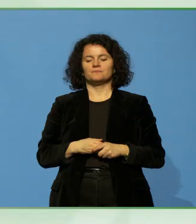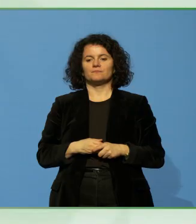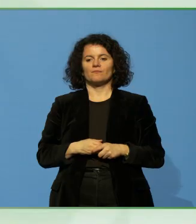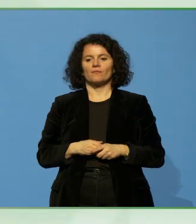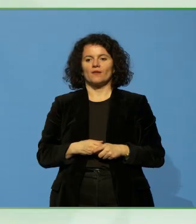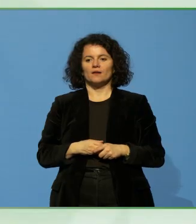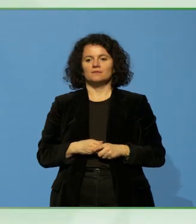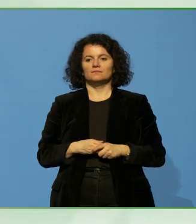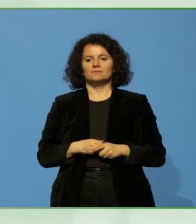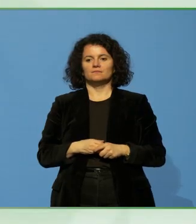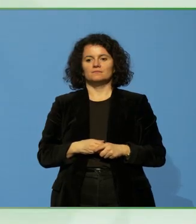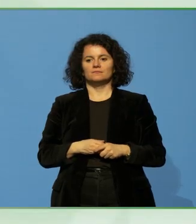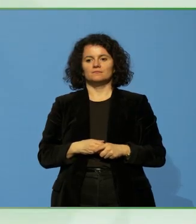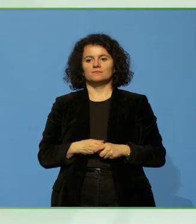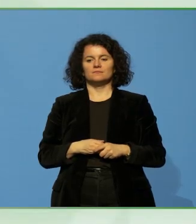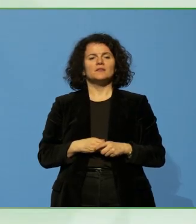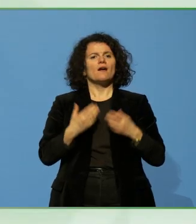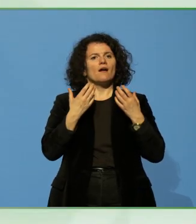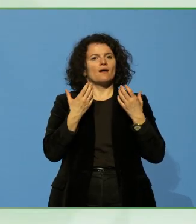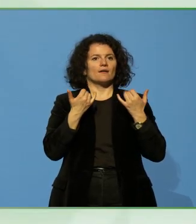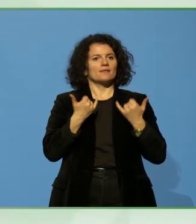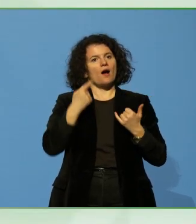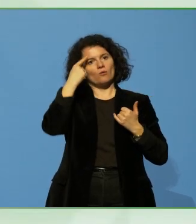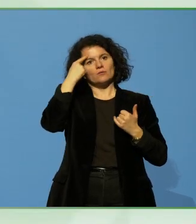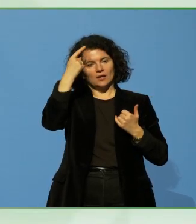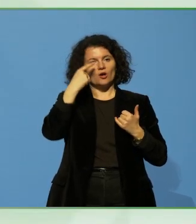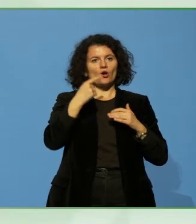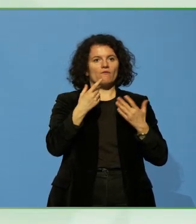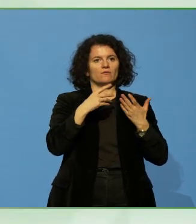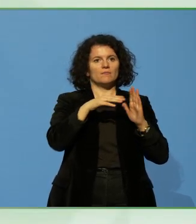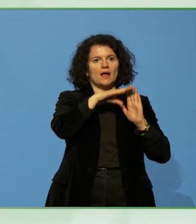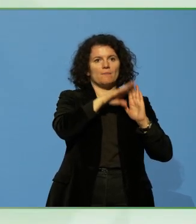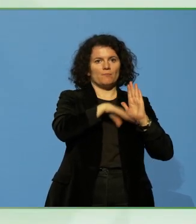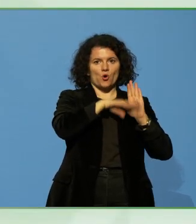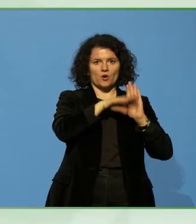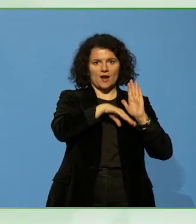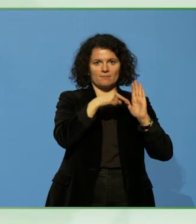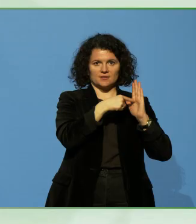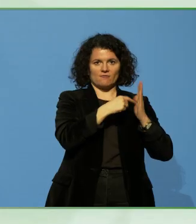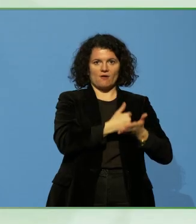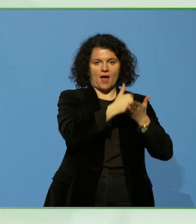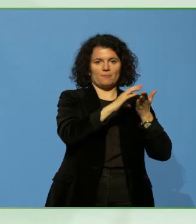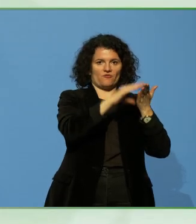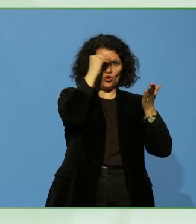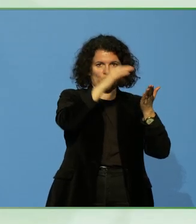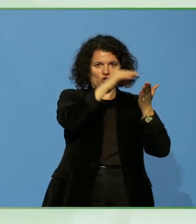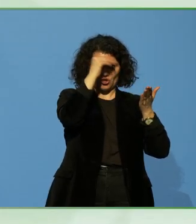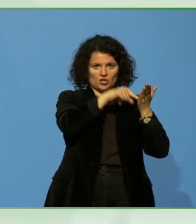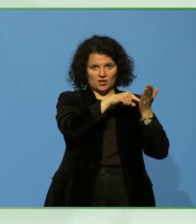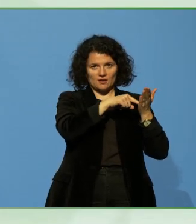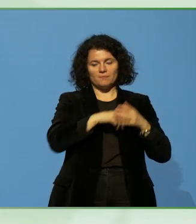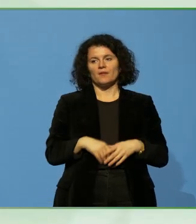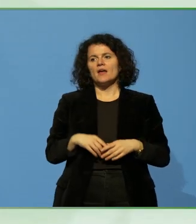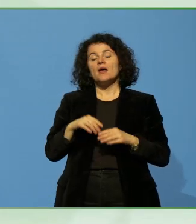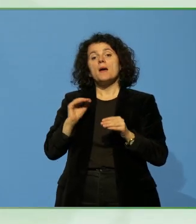the learning programs, but also that there would be assistance in each member state,